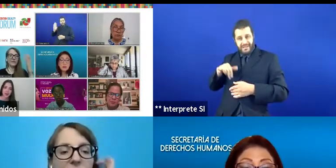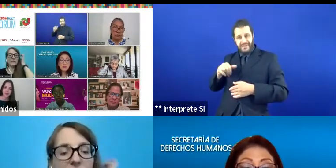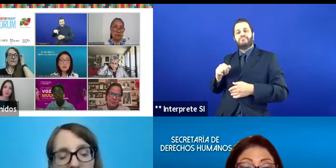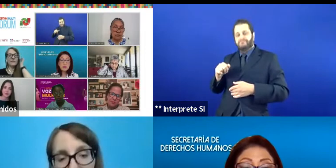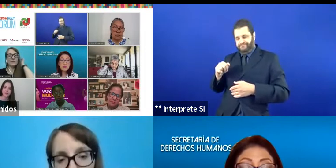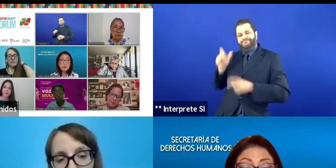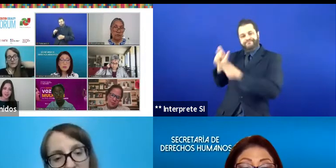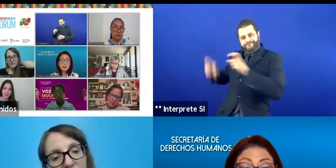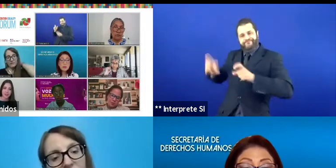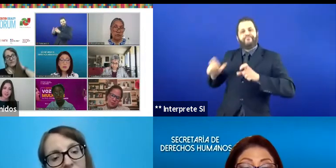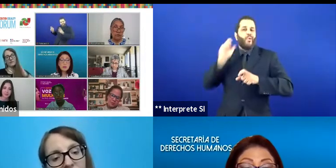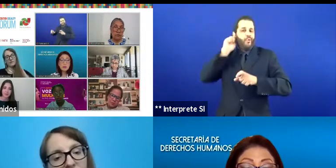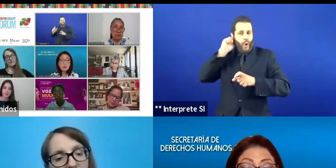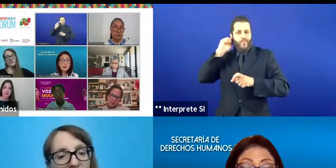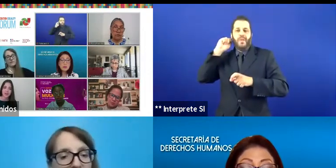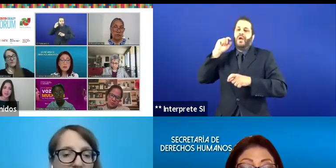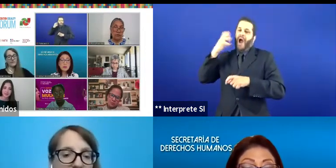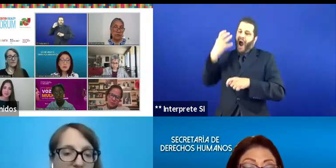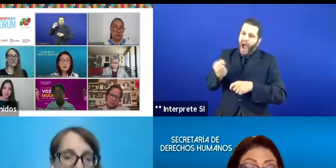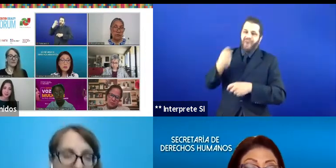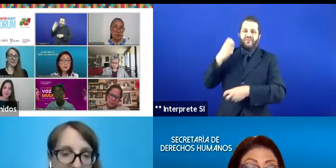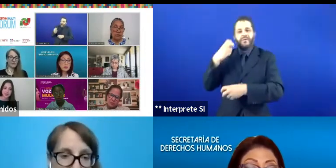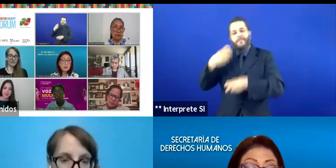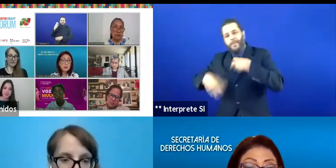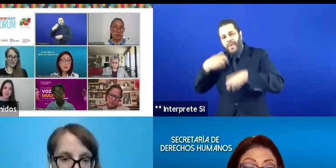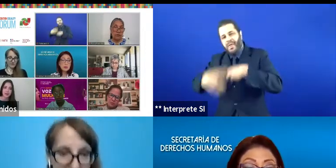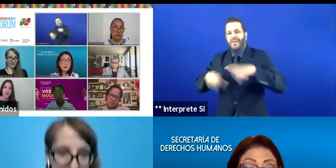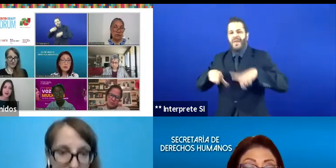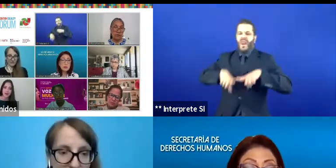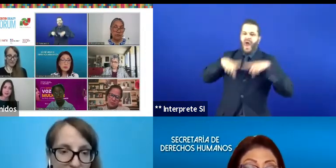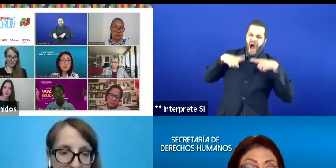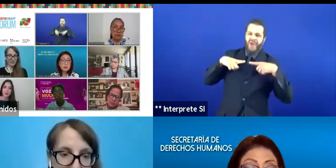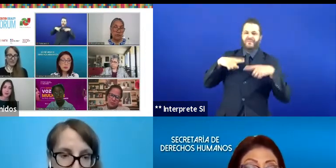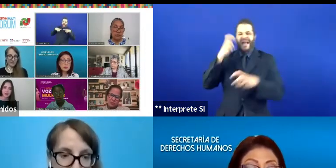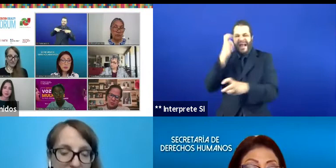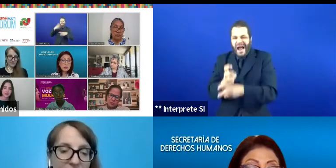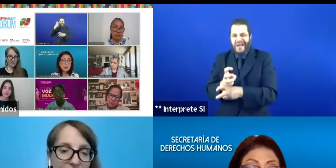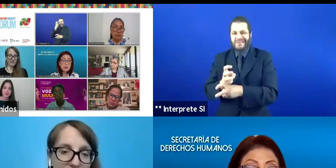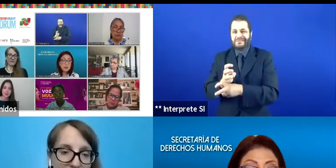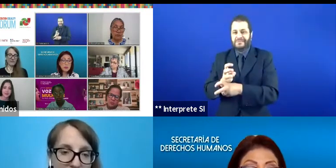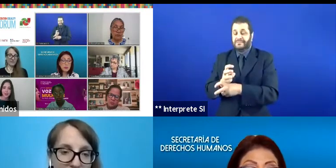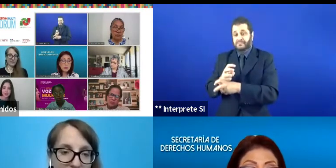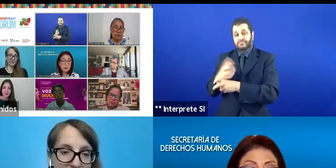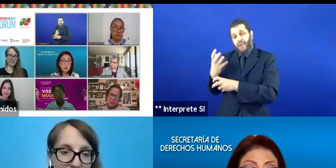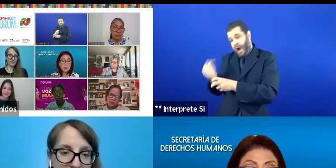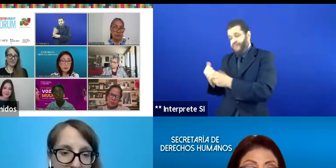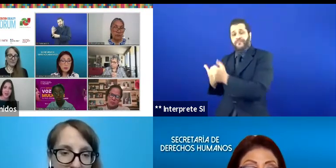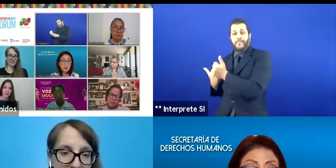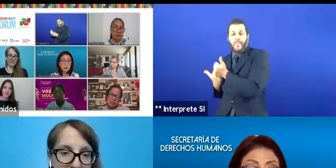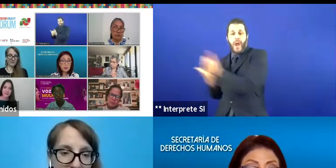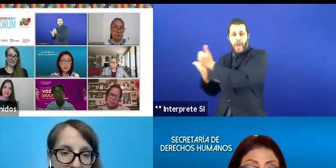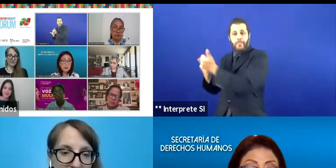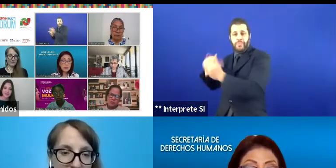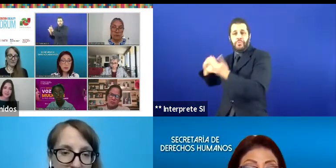young woman from marginalized communities access to education system and employment opportunities. And you can see how weak